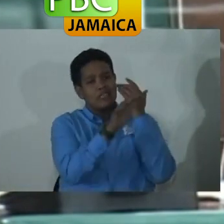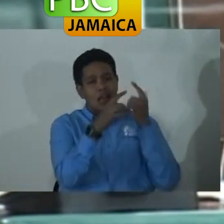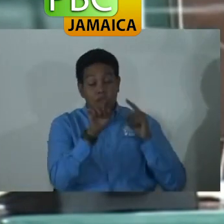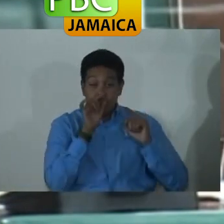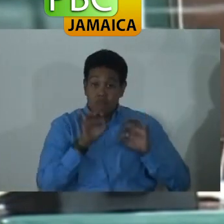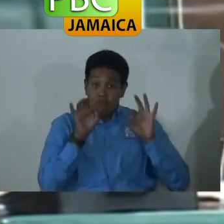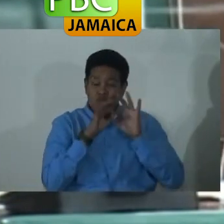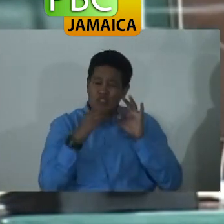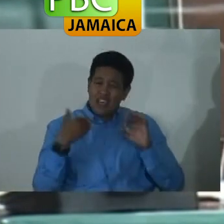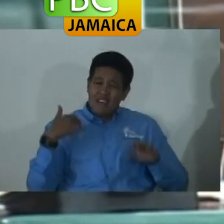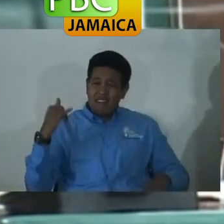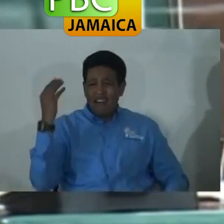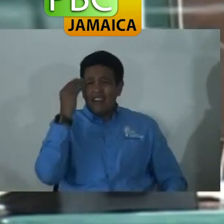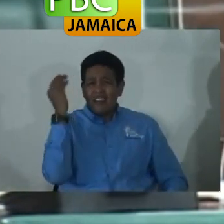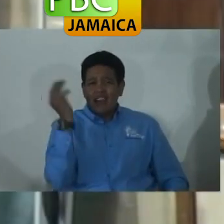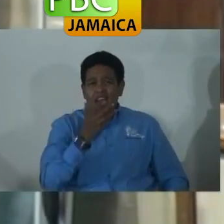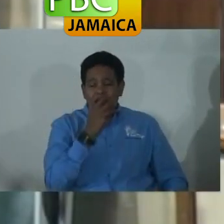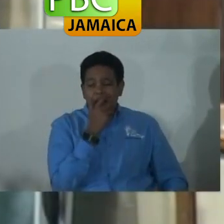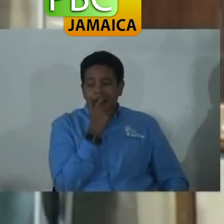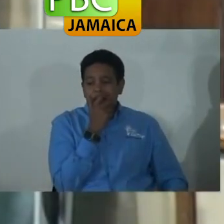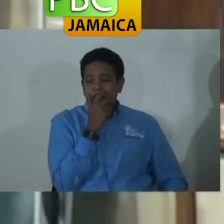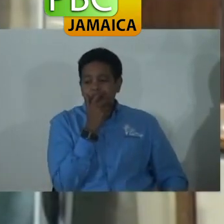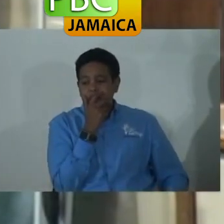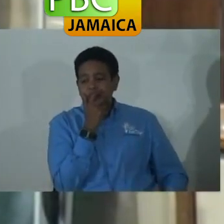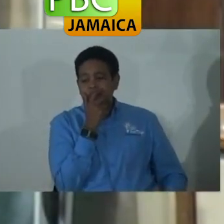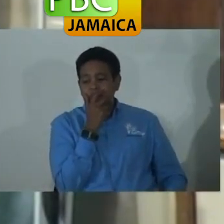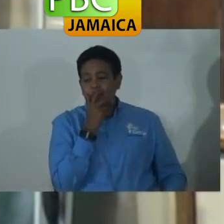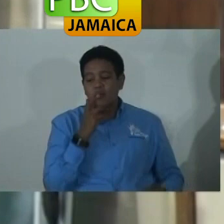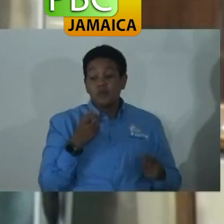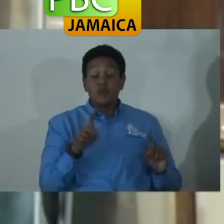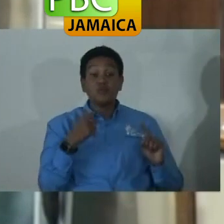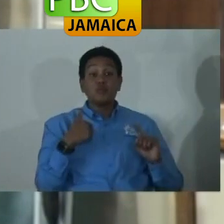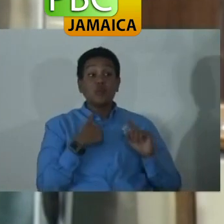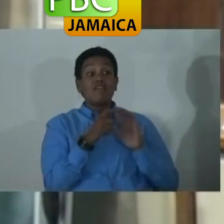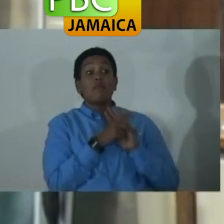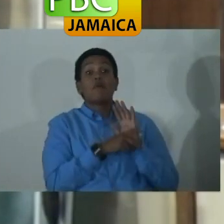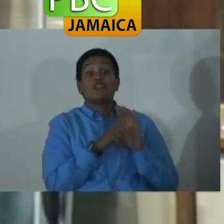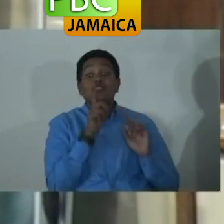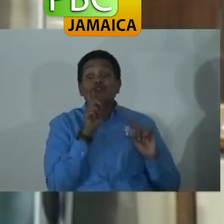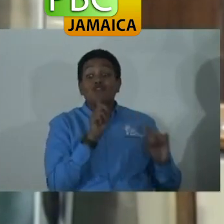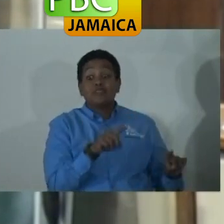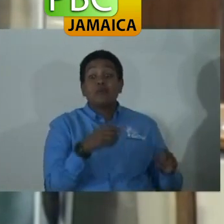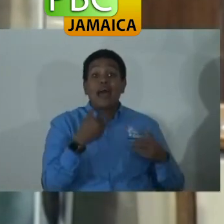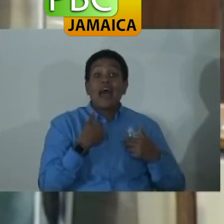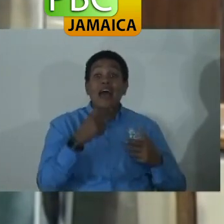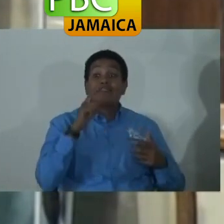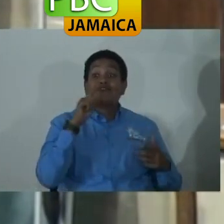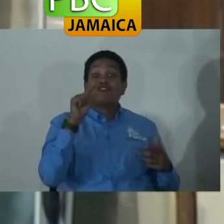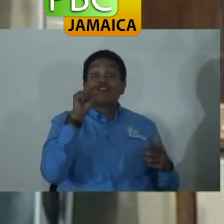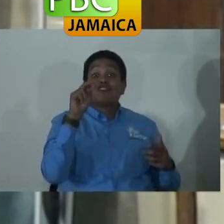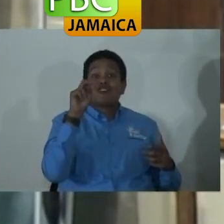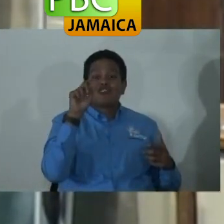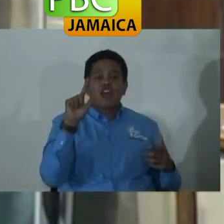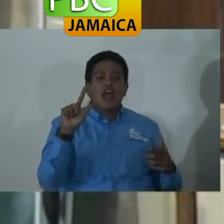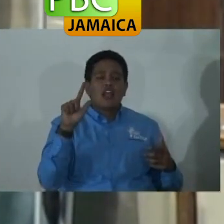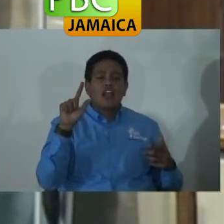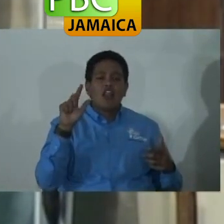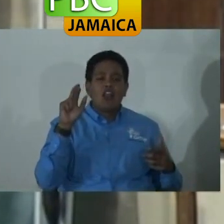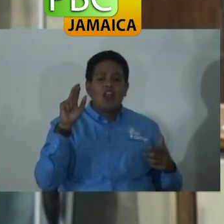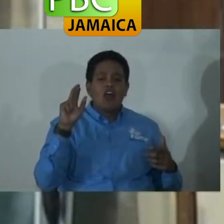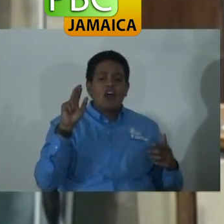to have that data because while we have a policy response, having the granular data will allow us